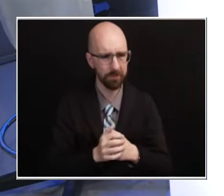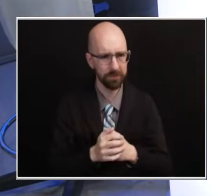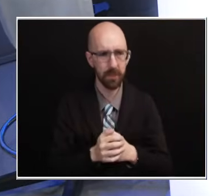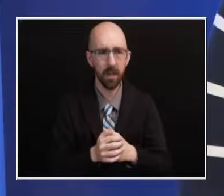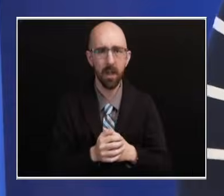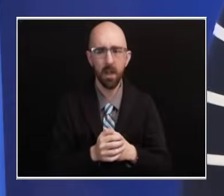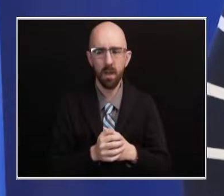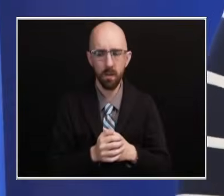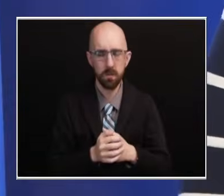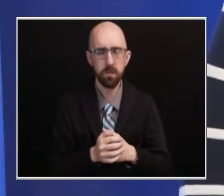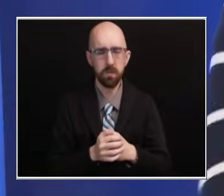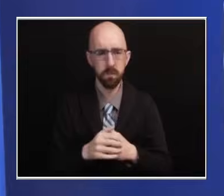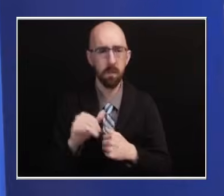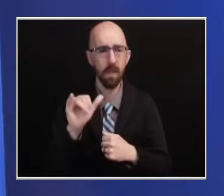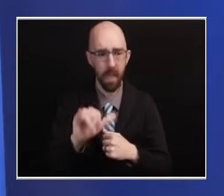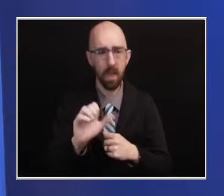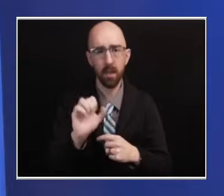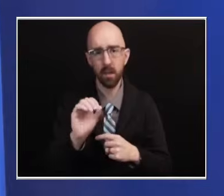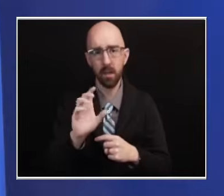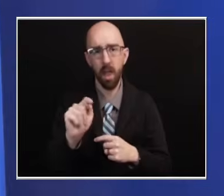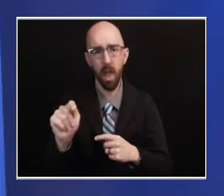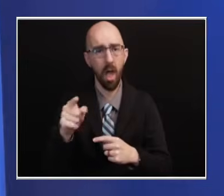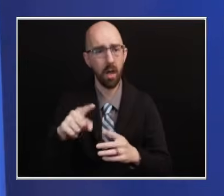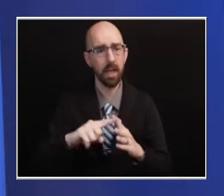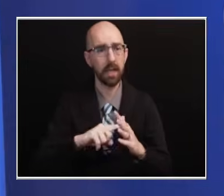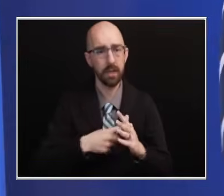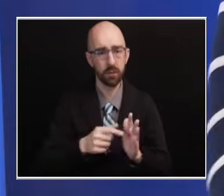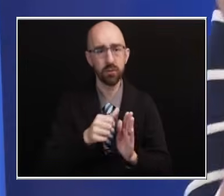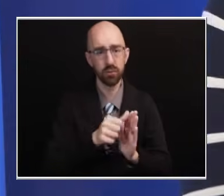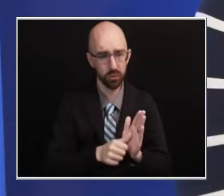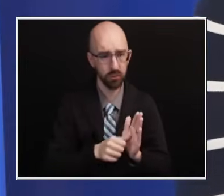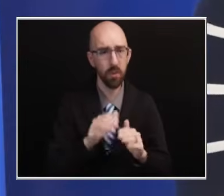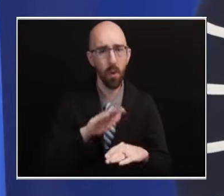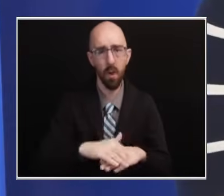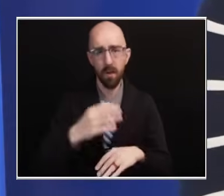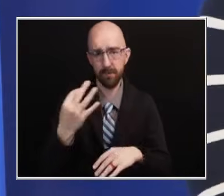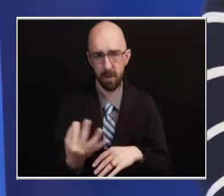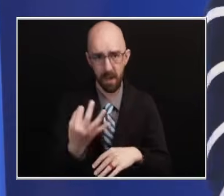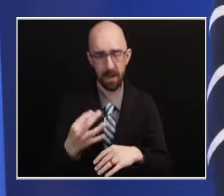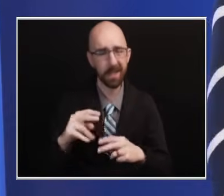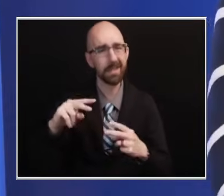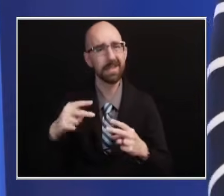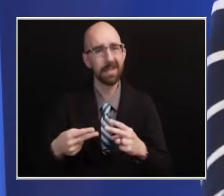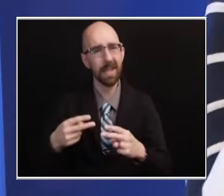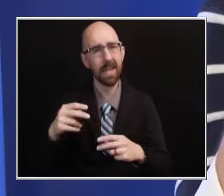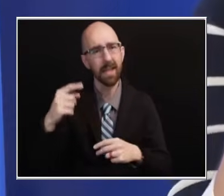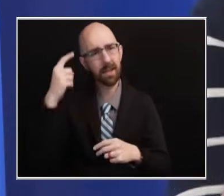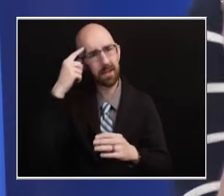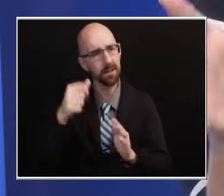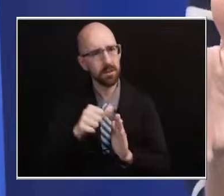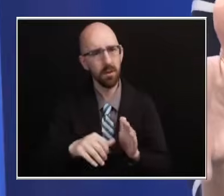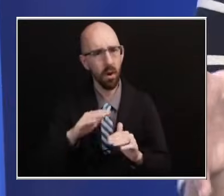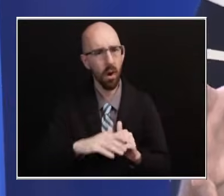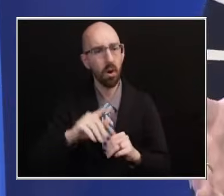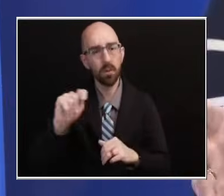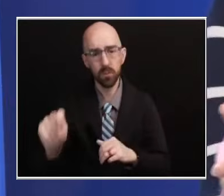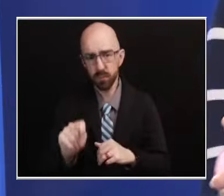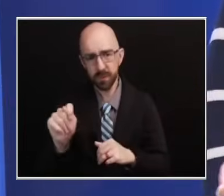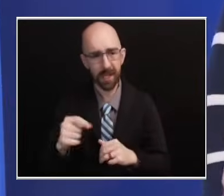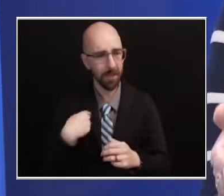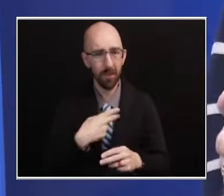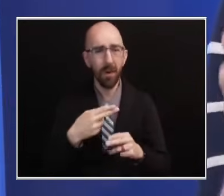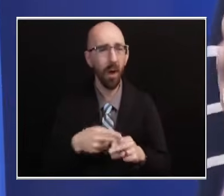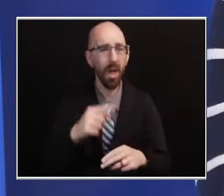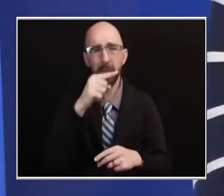That was Scott's initial surgery was on a Friday. His second craniotomy was on a Tuesday, and then we call it Black